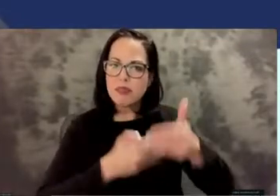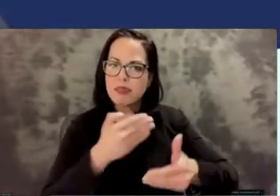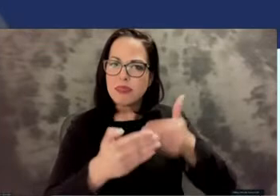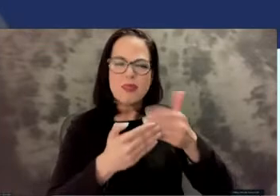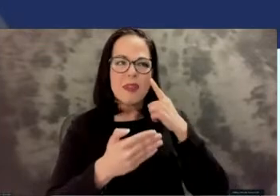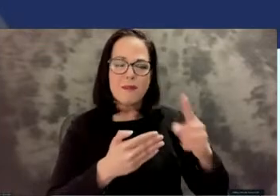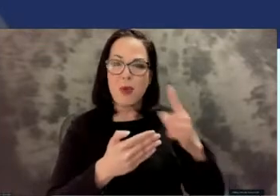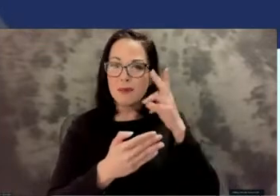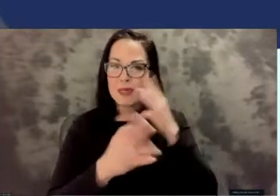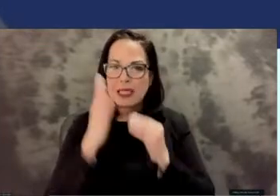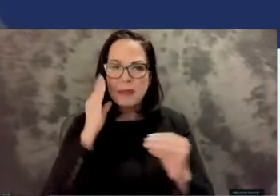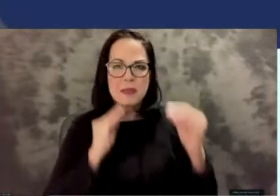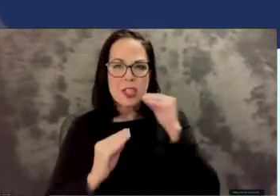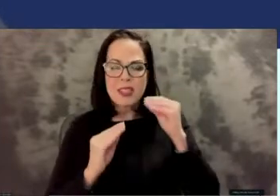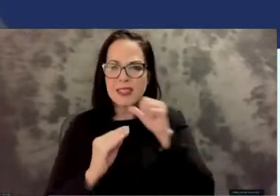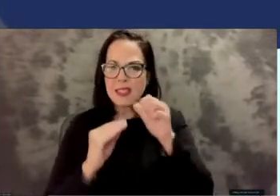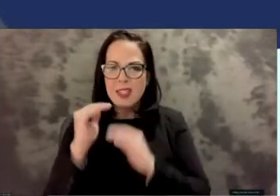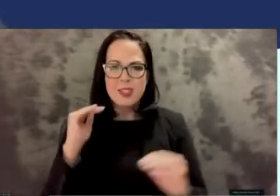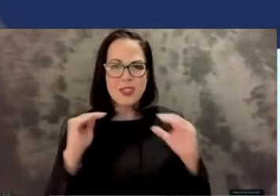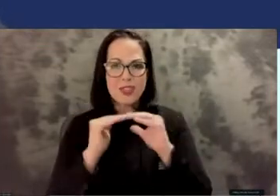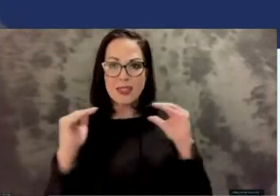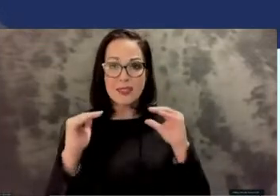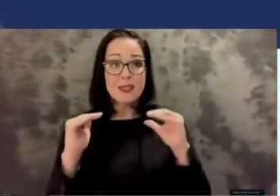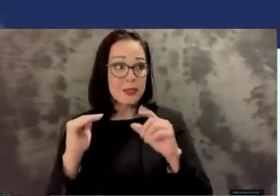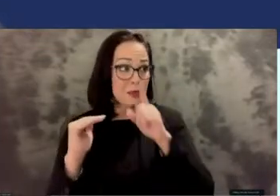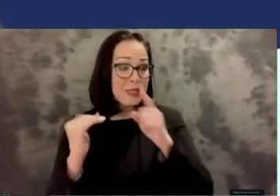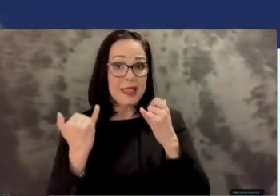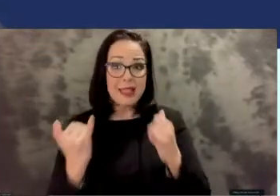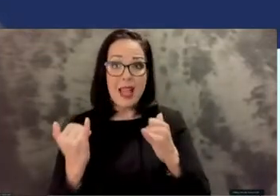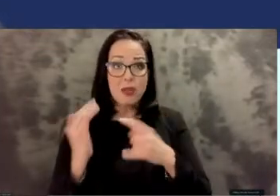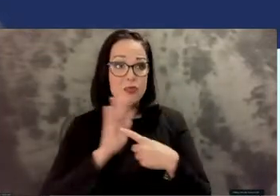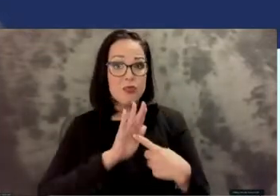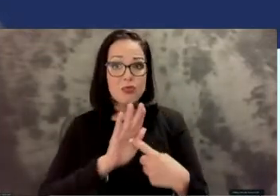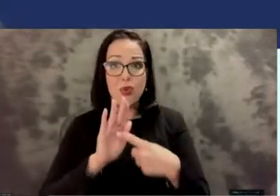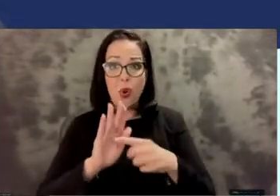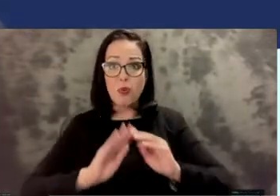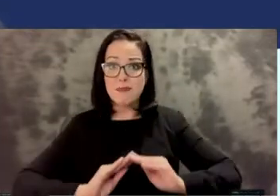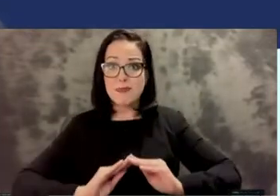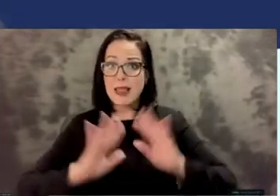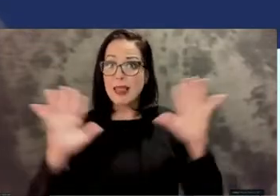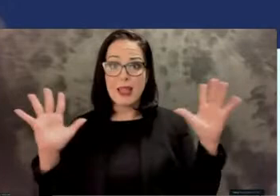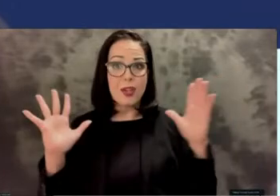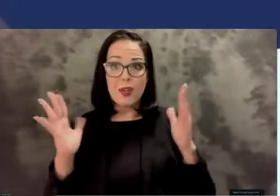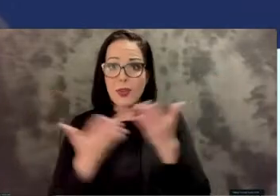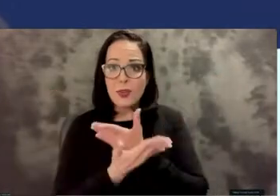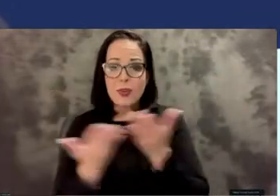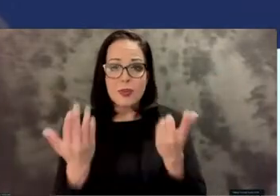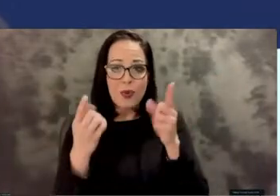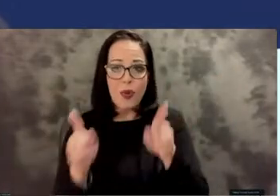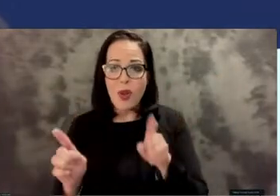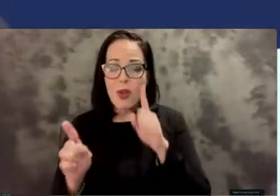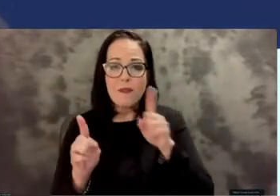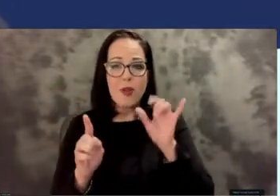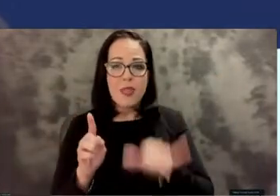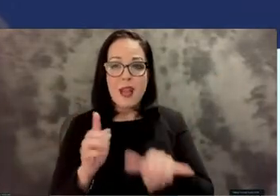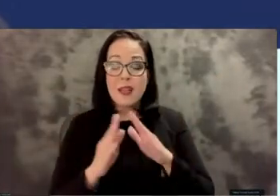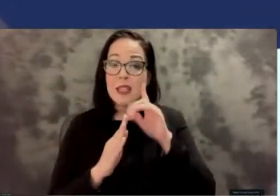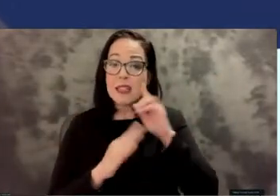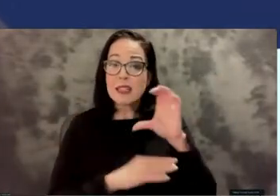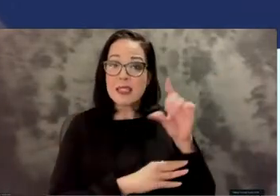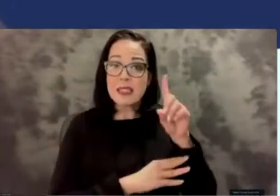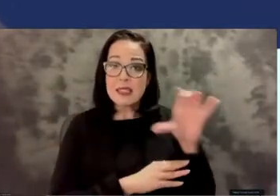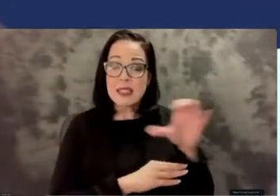injustice that has given rise to modern-day racial ethnic health inequities. And the CDC is committed to recognizing